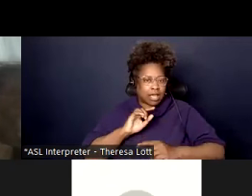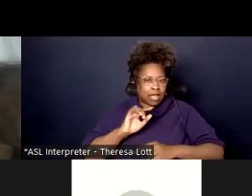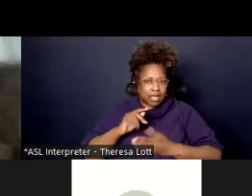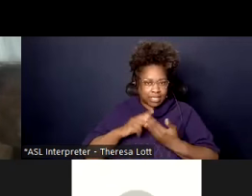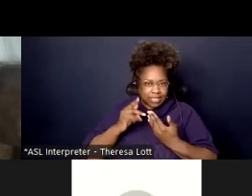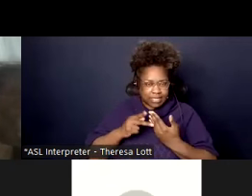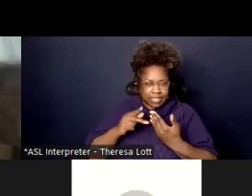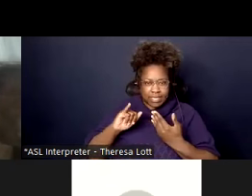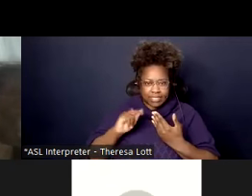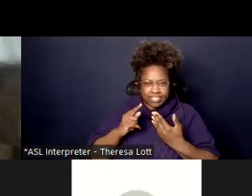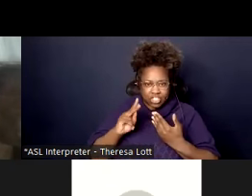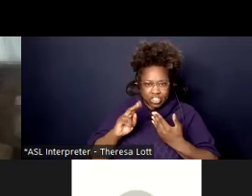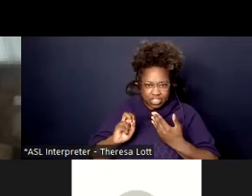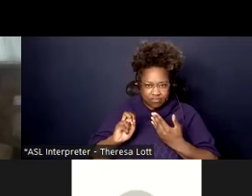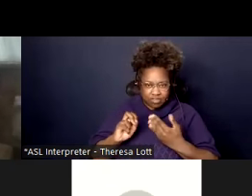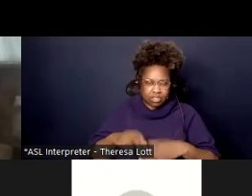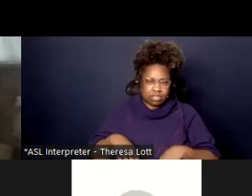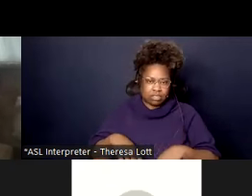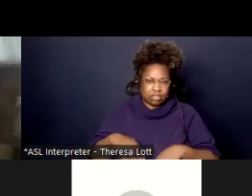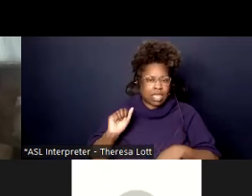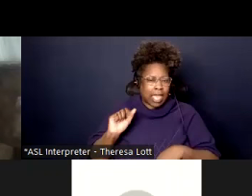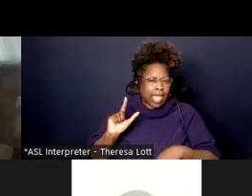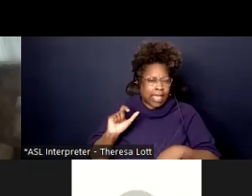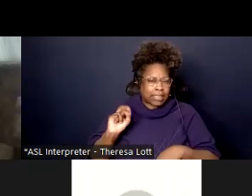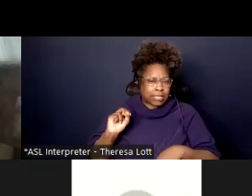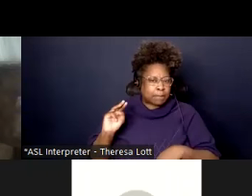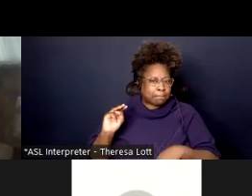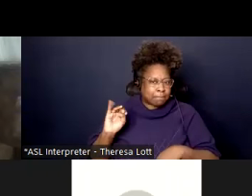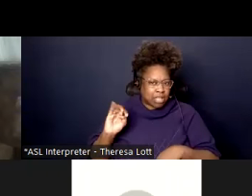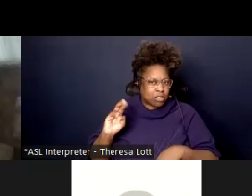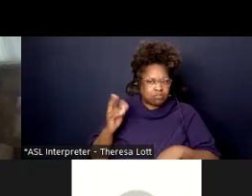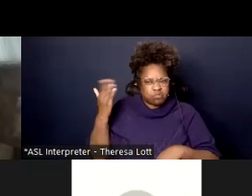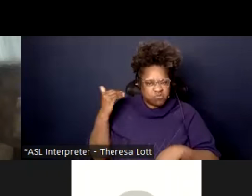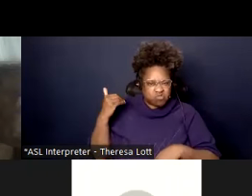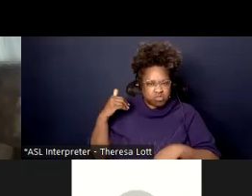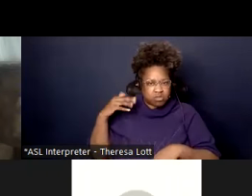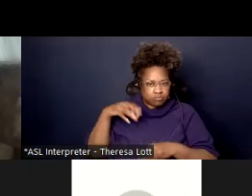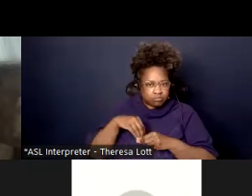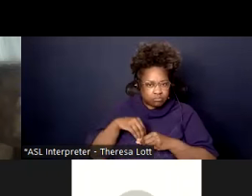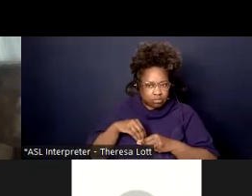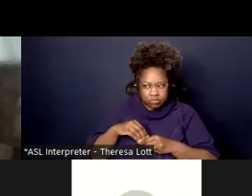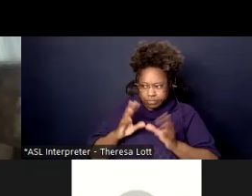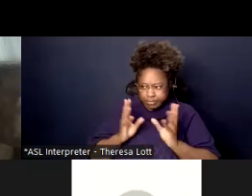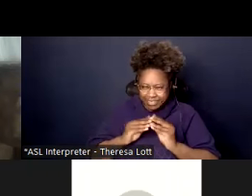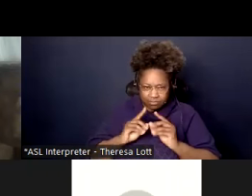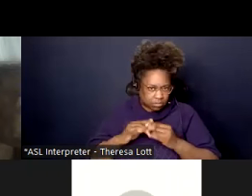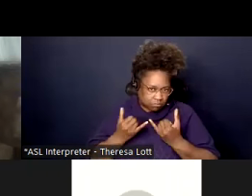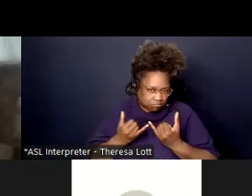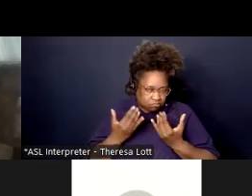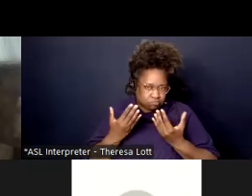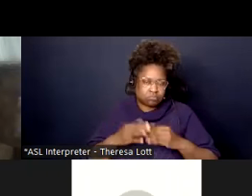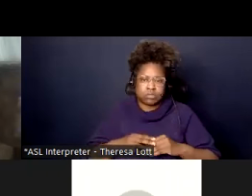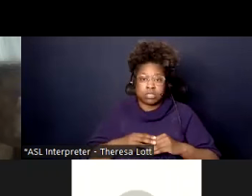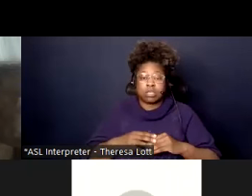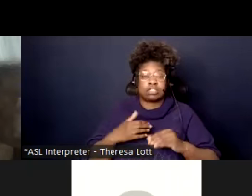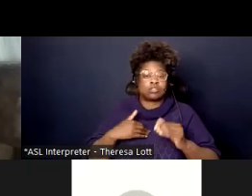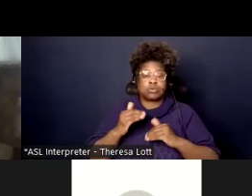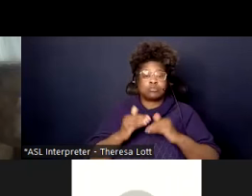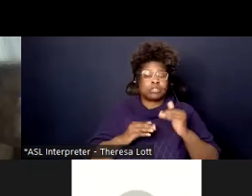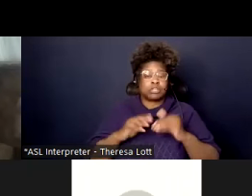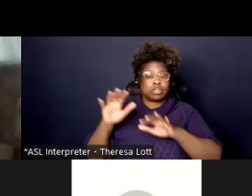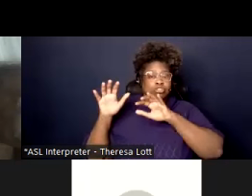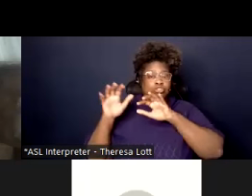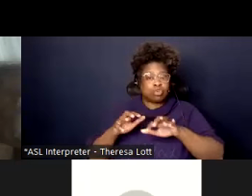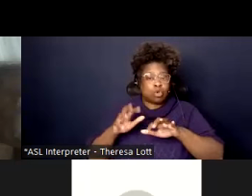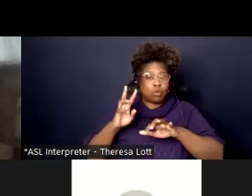don't think he was on earlier, but I'm not sure he's on this one tonight. And we were able to build a stormwater retention under